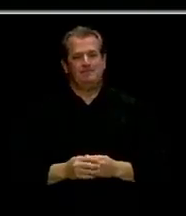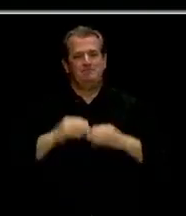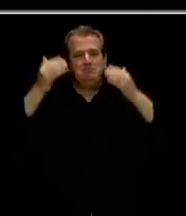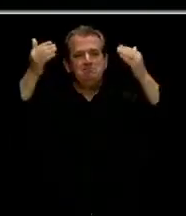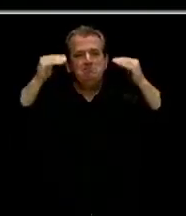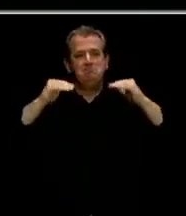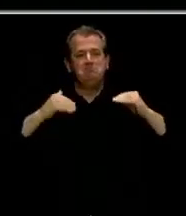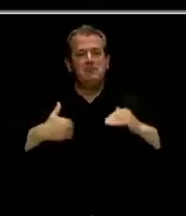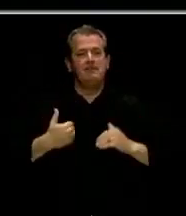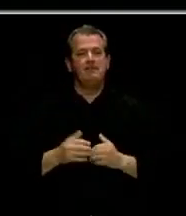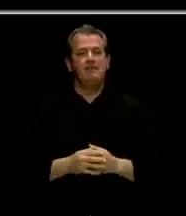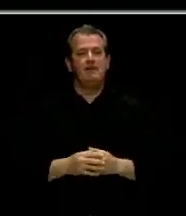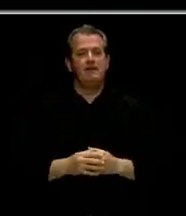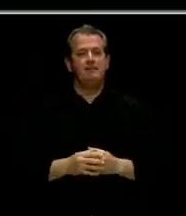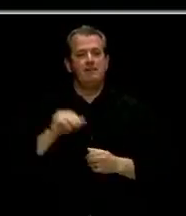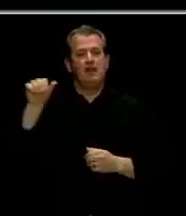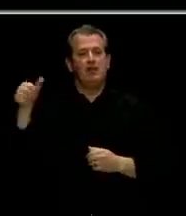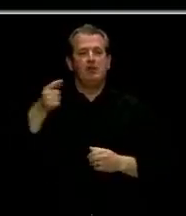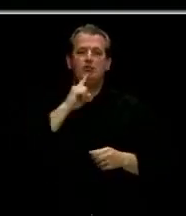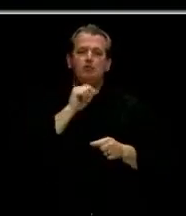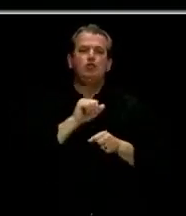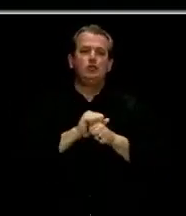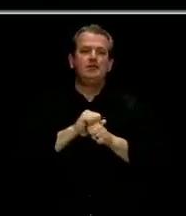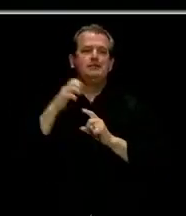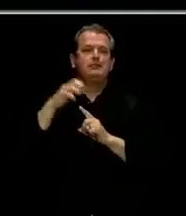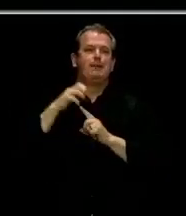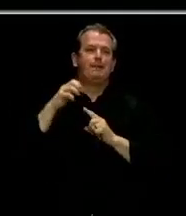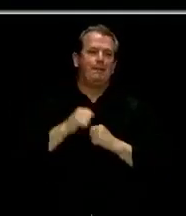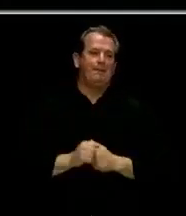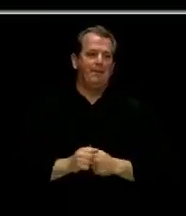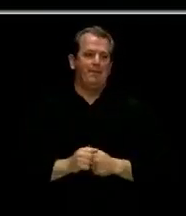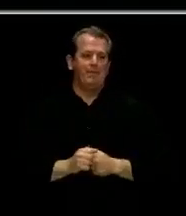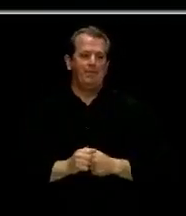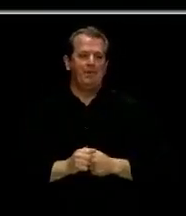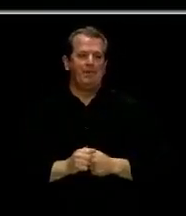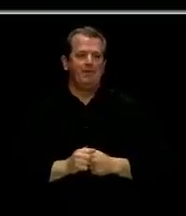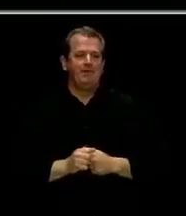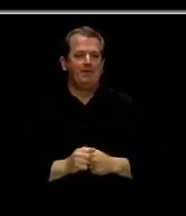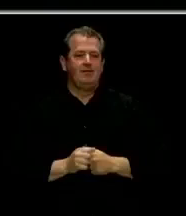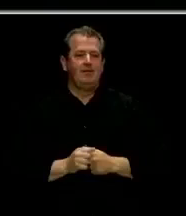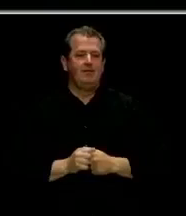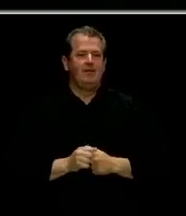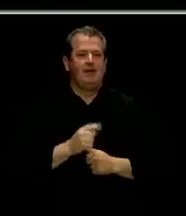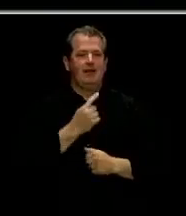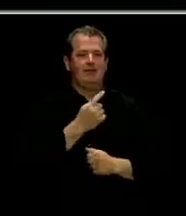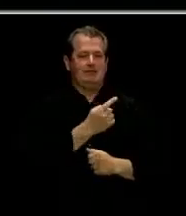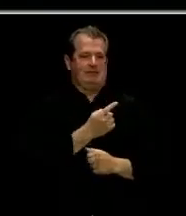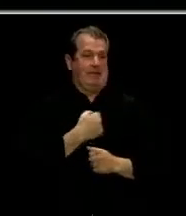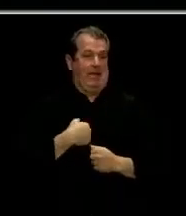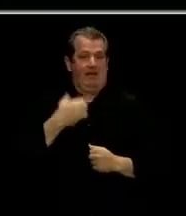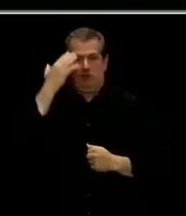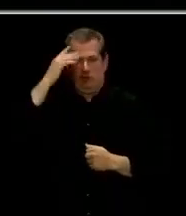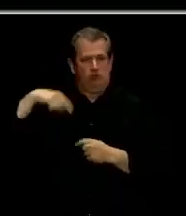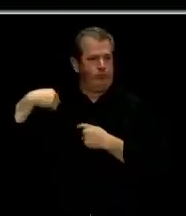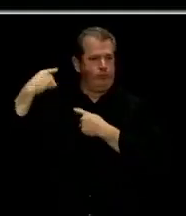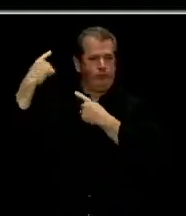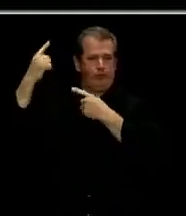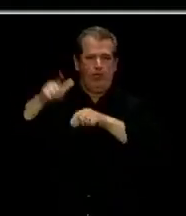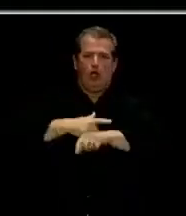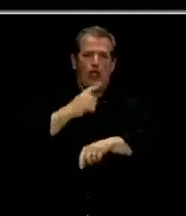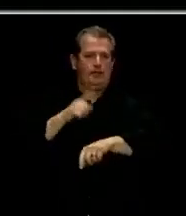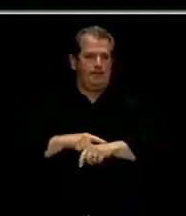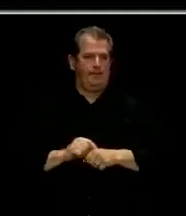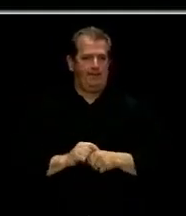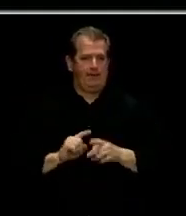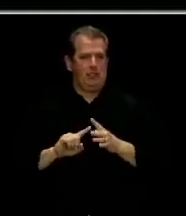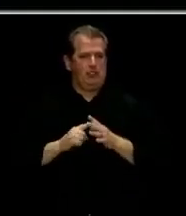Next, I'm going to have another true champion come up to the podium, someone I've known a long time. I started